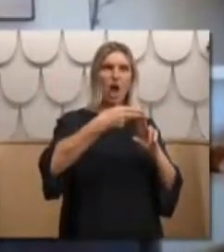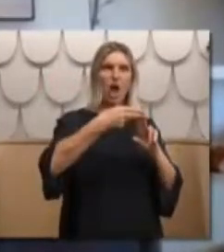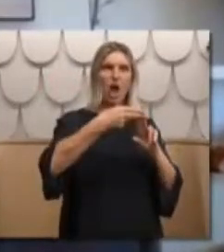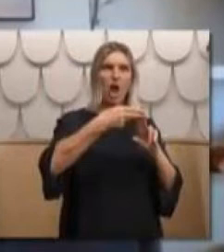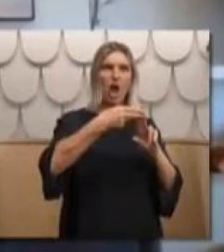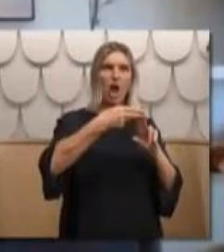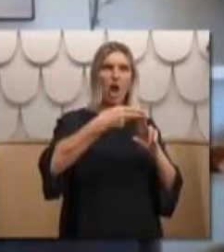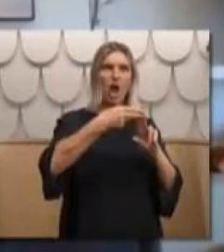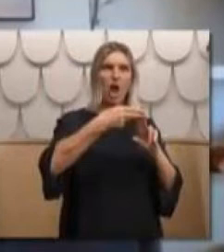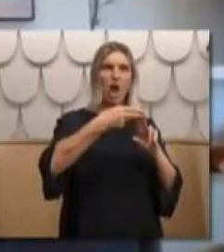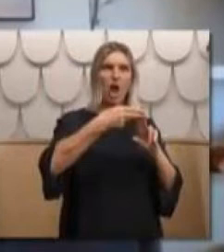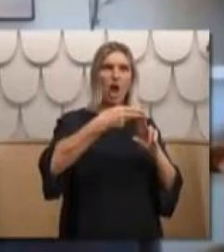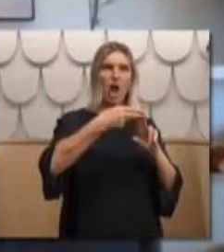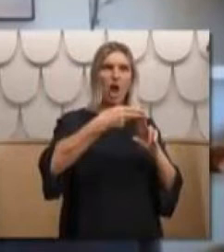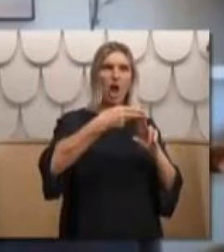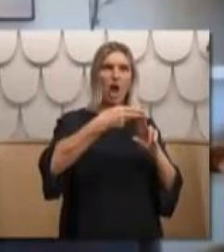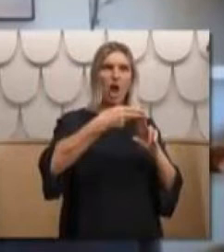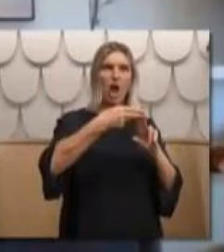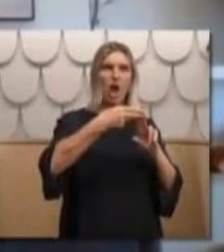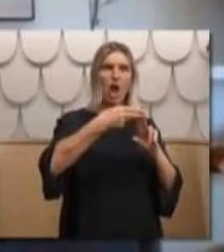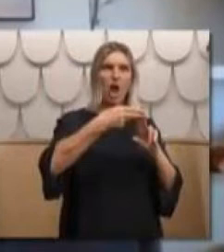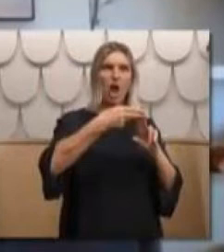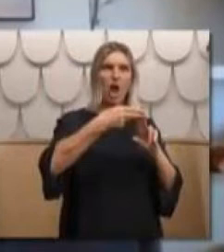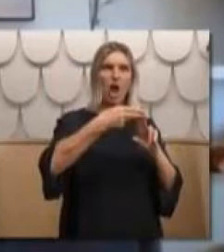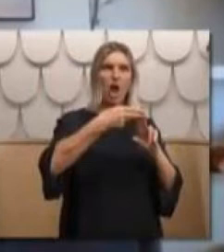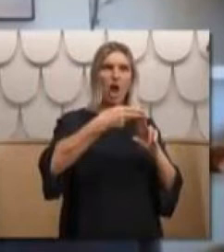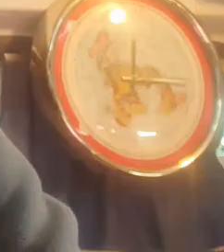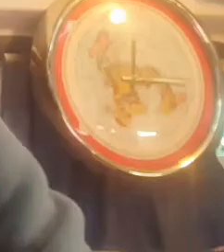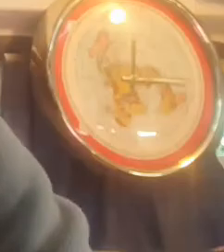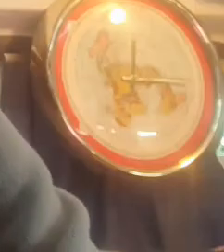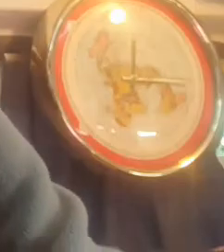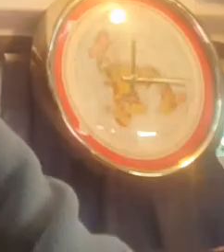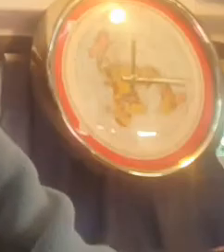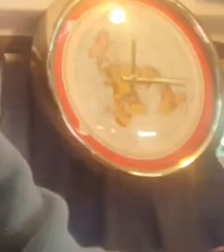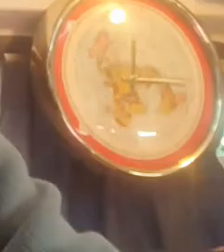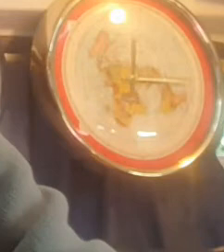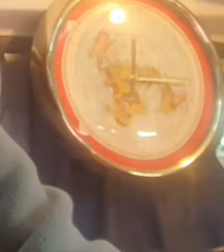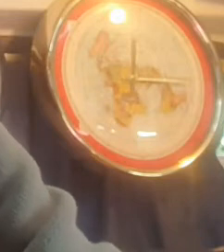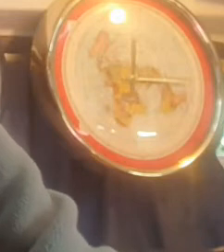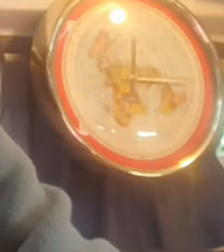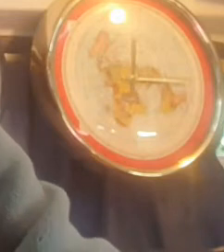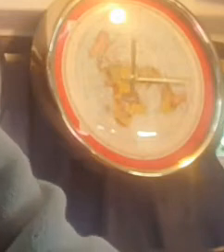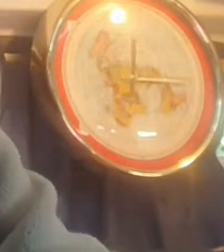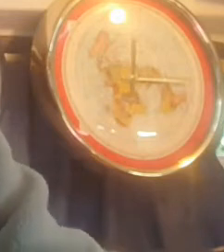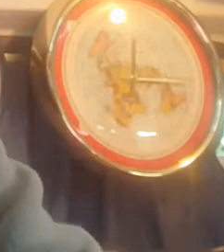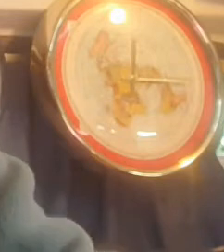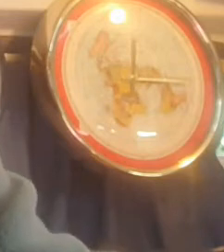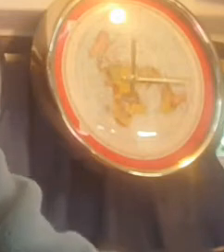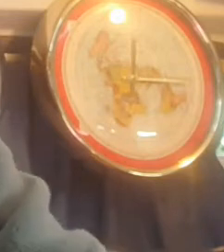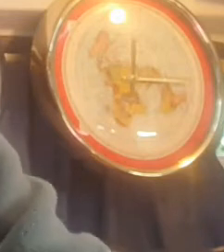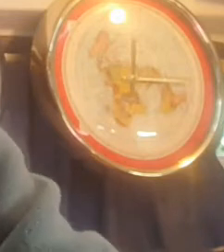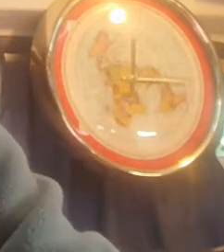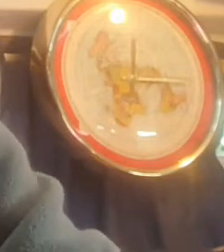it, because I kind of have a little bit of first-hand knowledge of this. My mother was diagnosed with dementia last